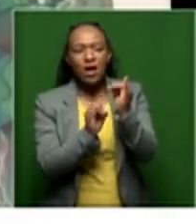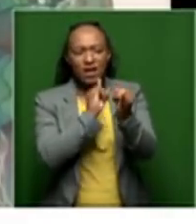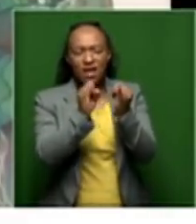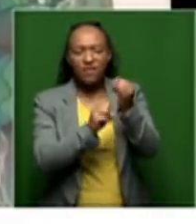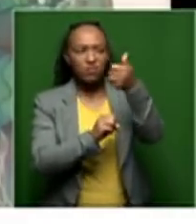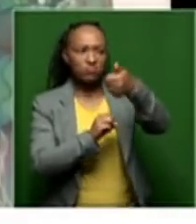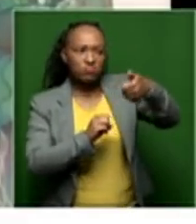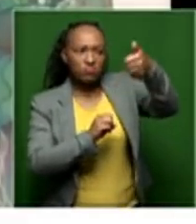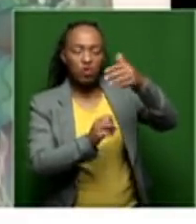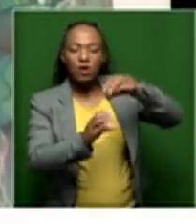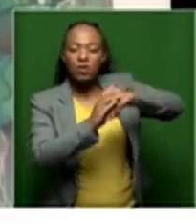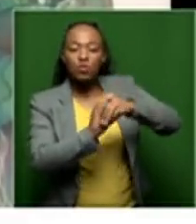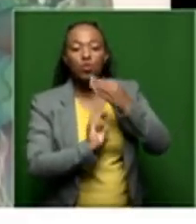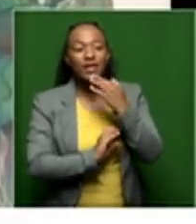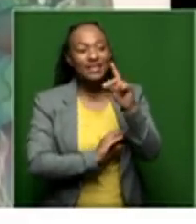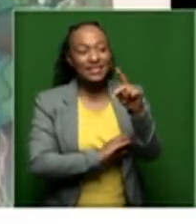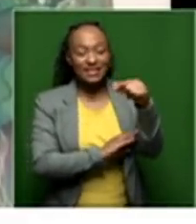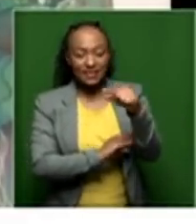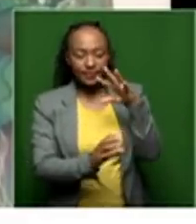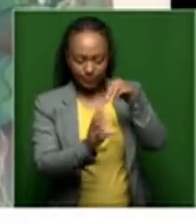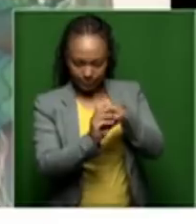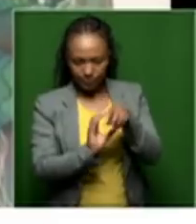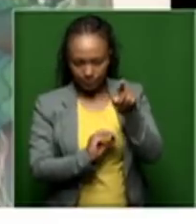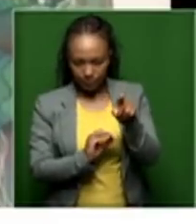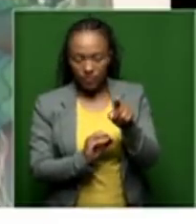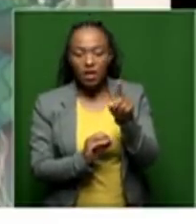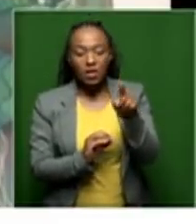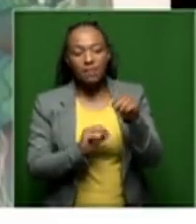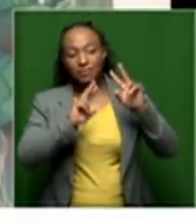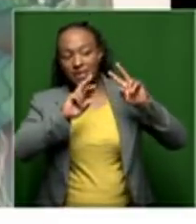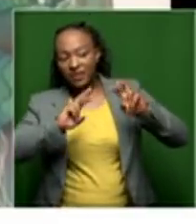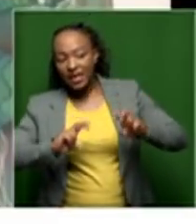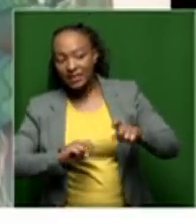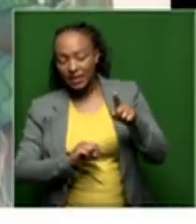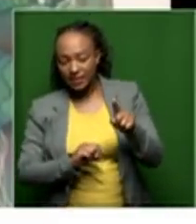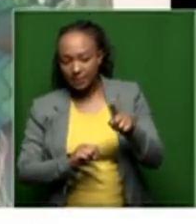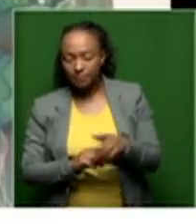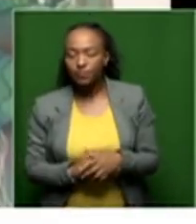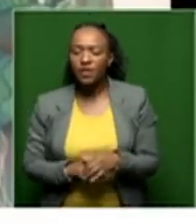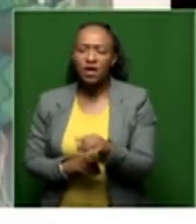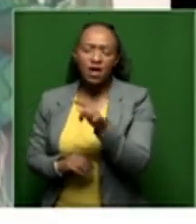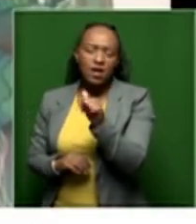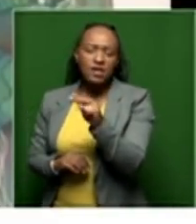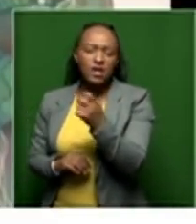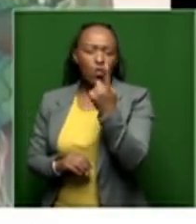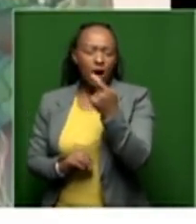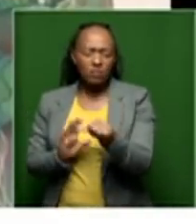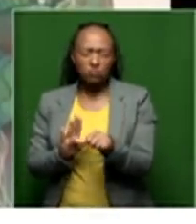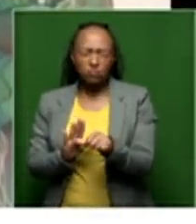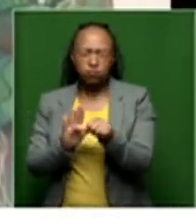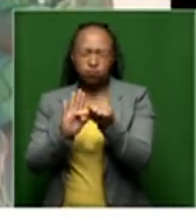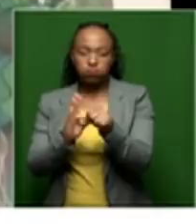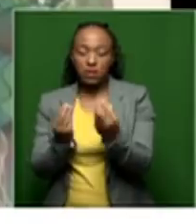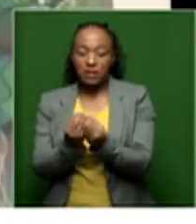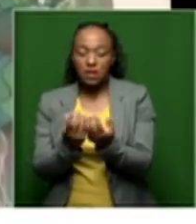including the Director General in that department, will have to be investigated. Leanne, one fundamental issue which